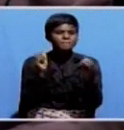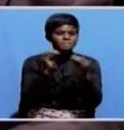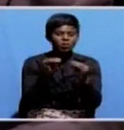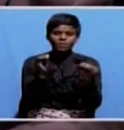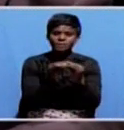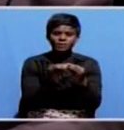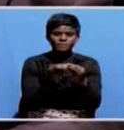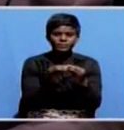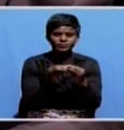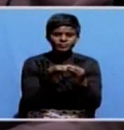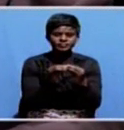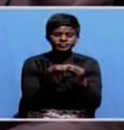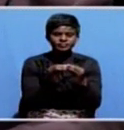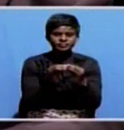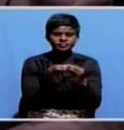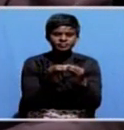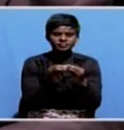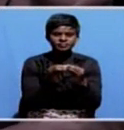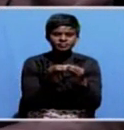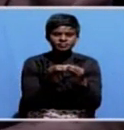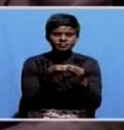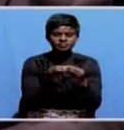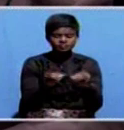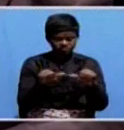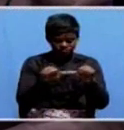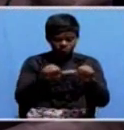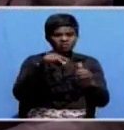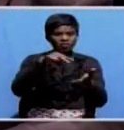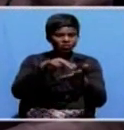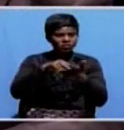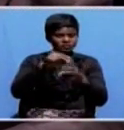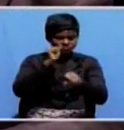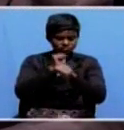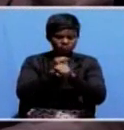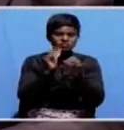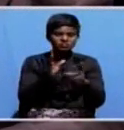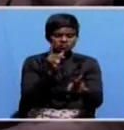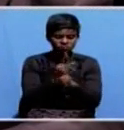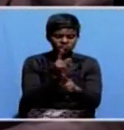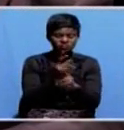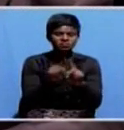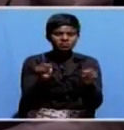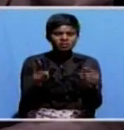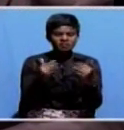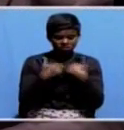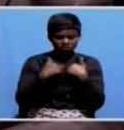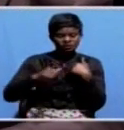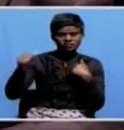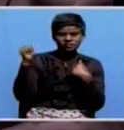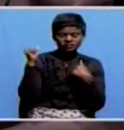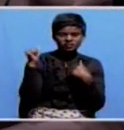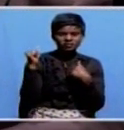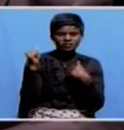He still stood for workers' rights, but he had an objective to